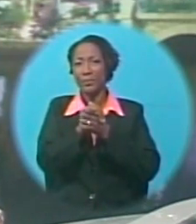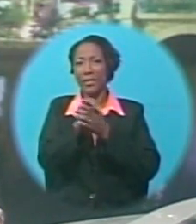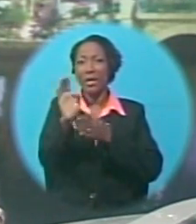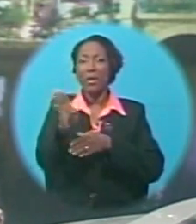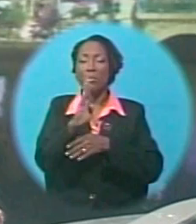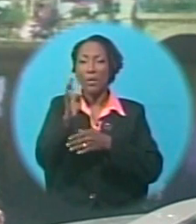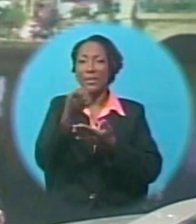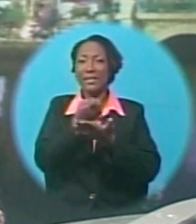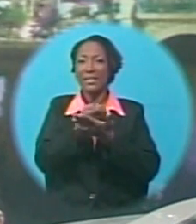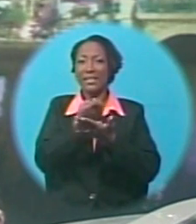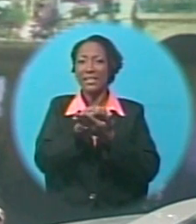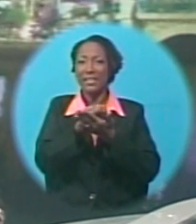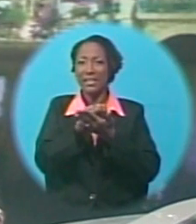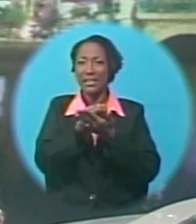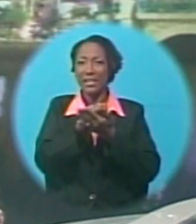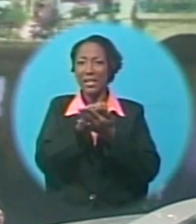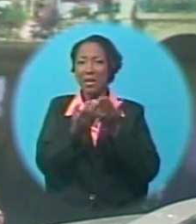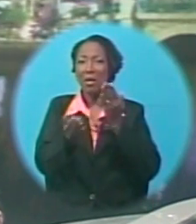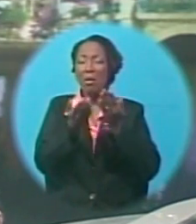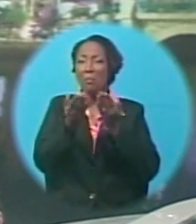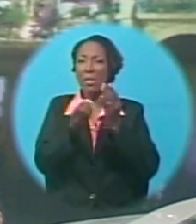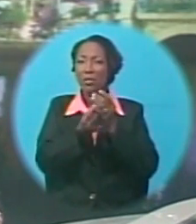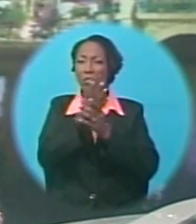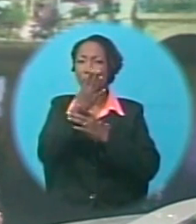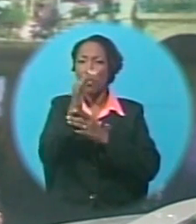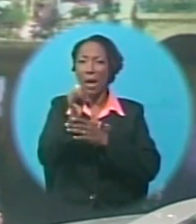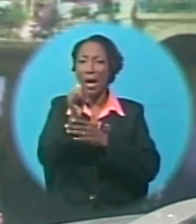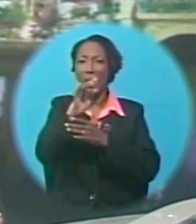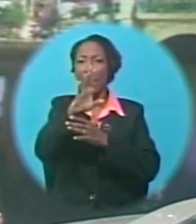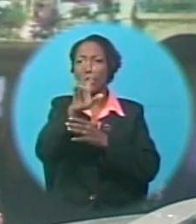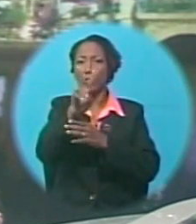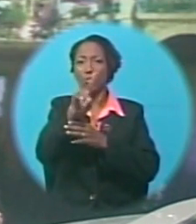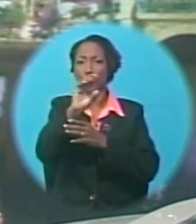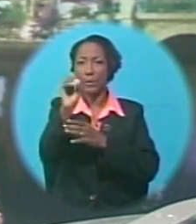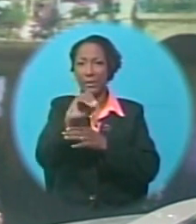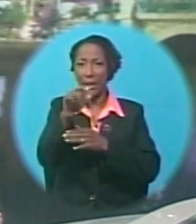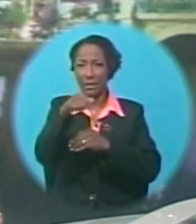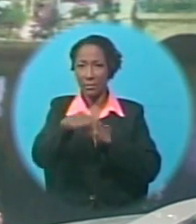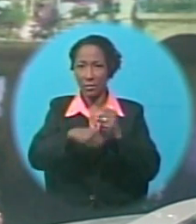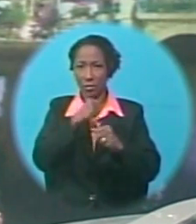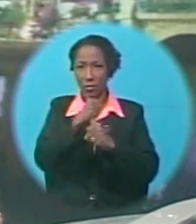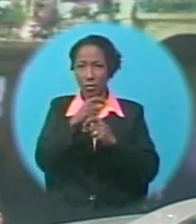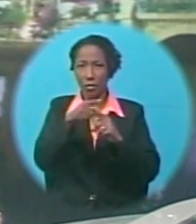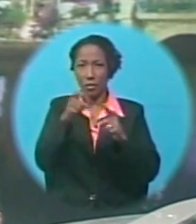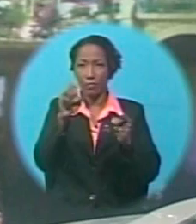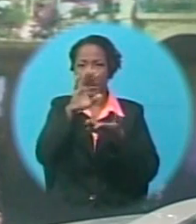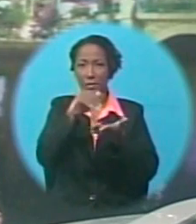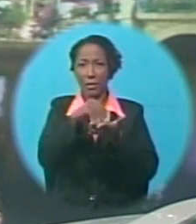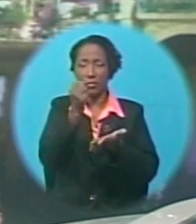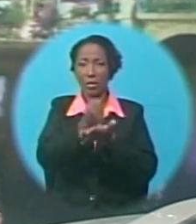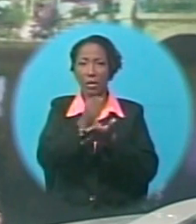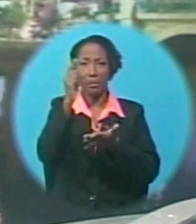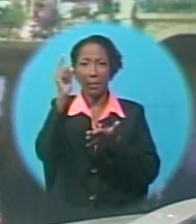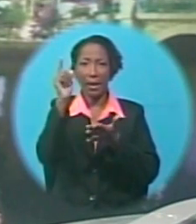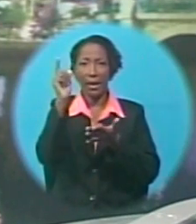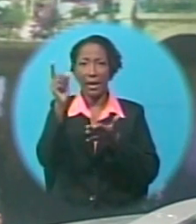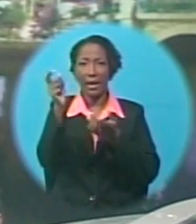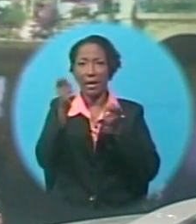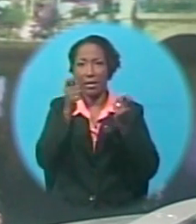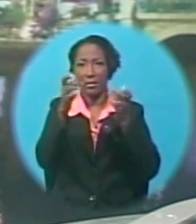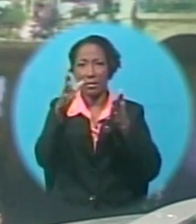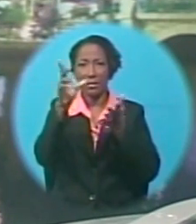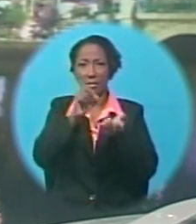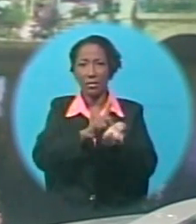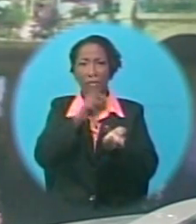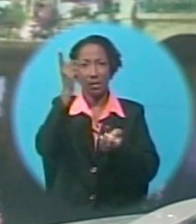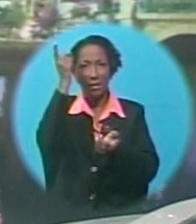the Barbados economy is set to grow by 2% this year. This is according to Central Bank Governor Dr. Delal Worrell. Now, in